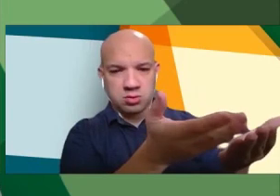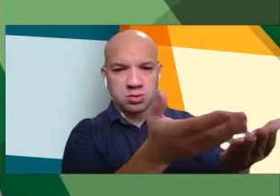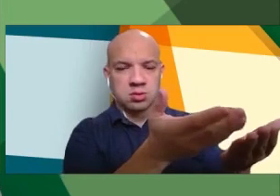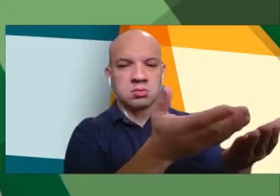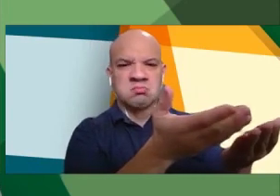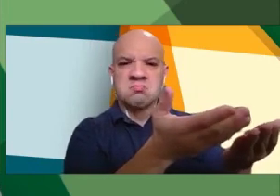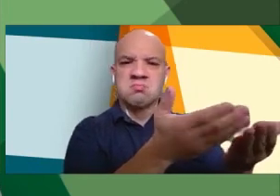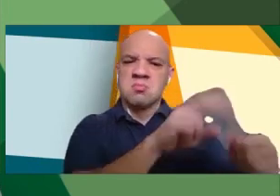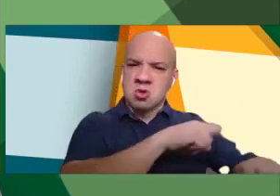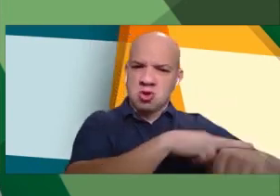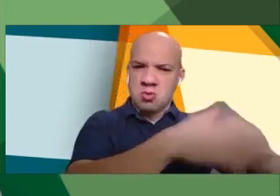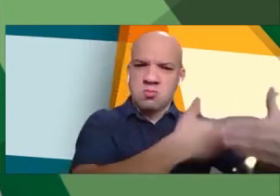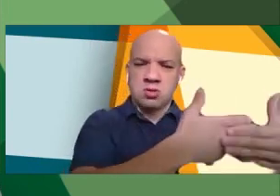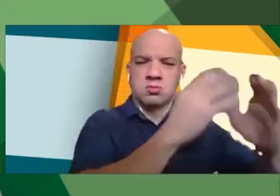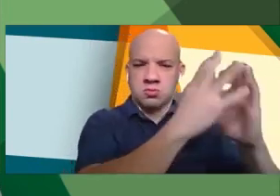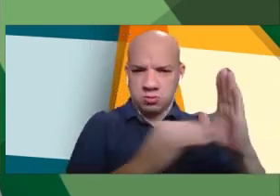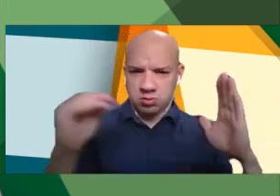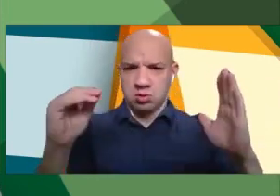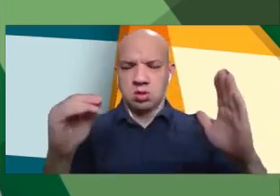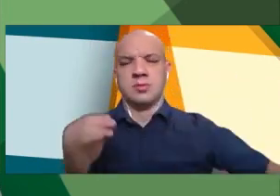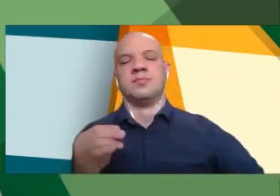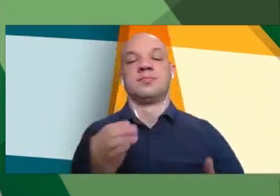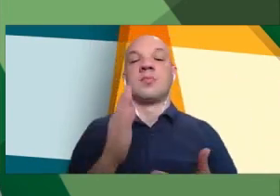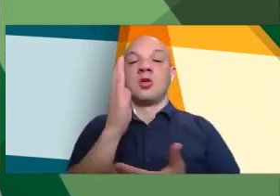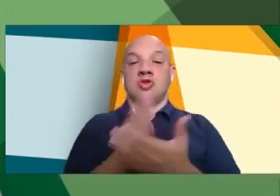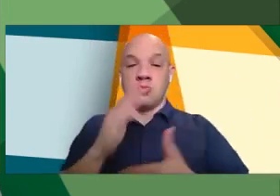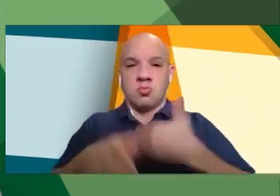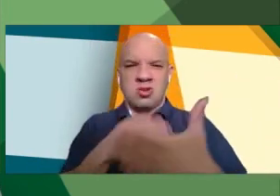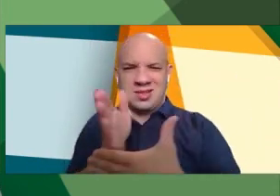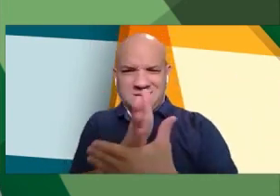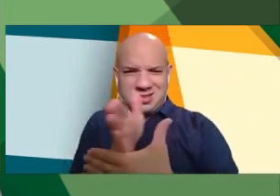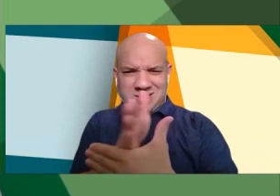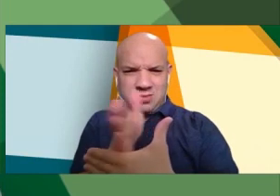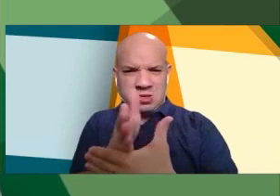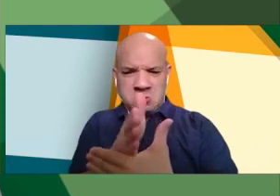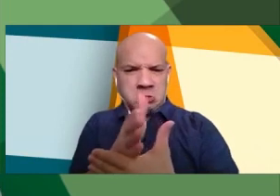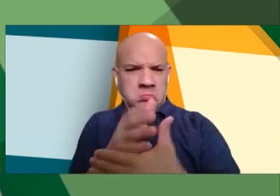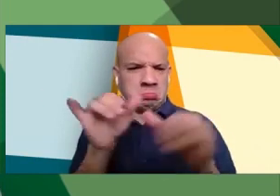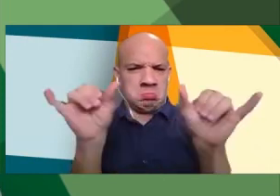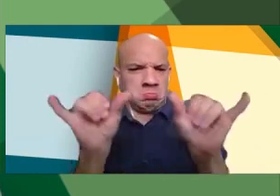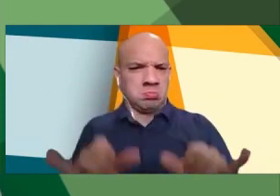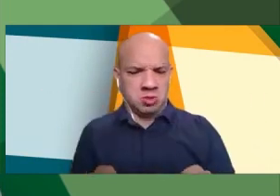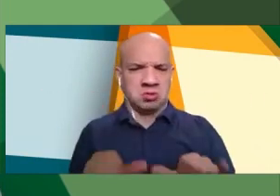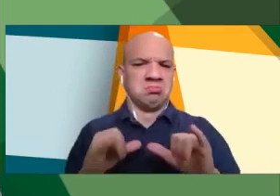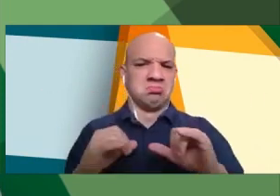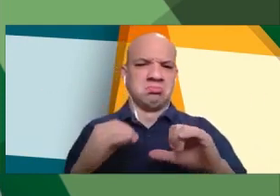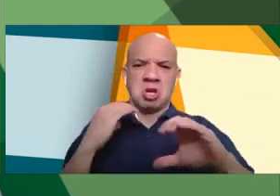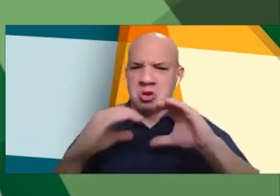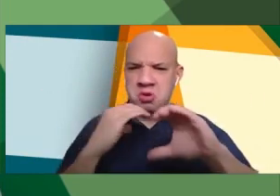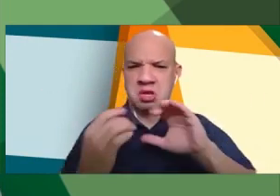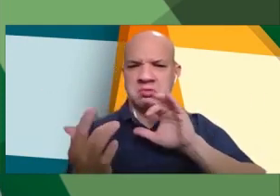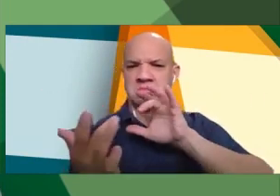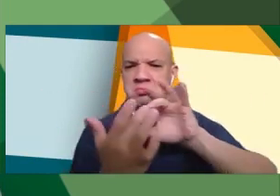some of the process in between basically are the same. Communications have